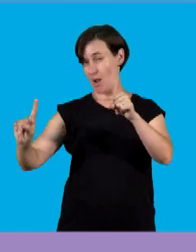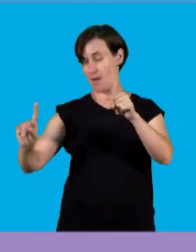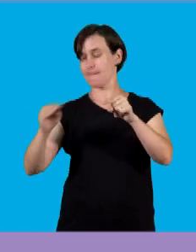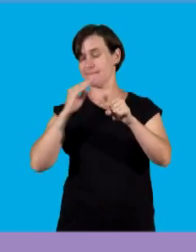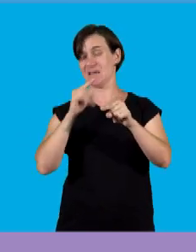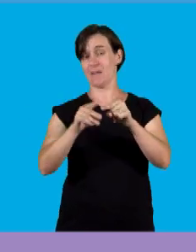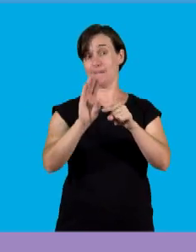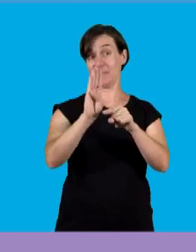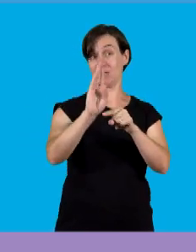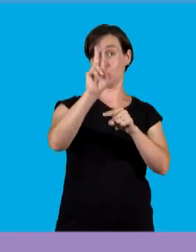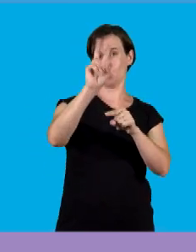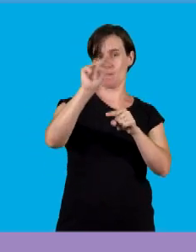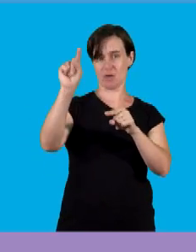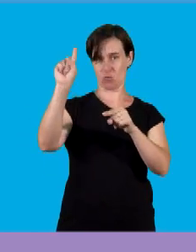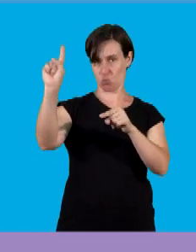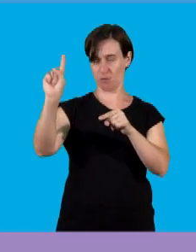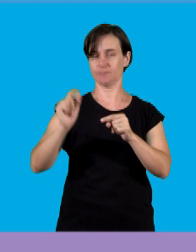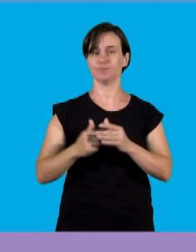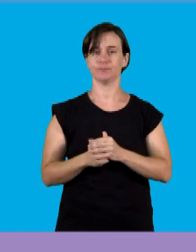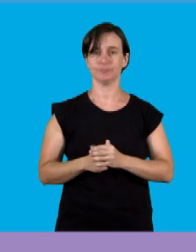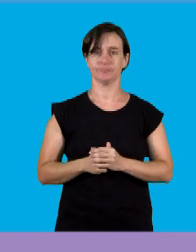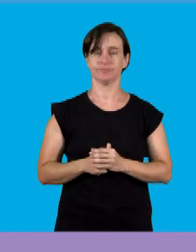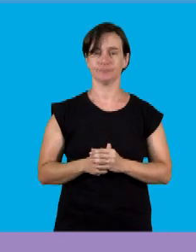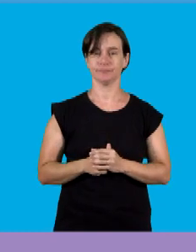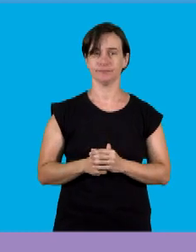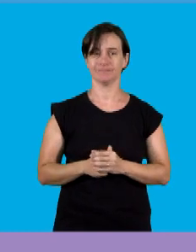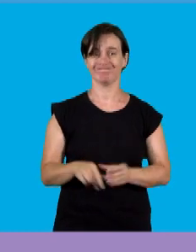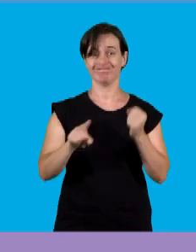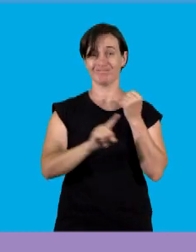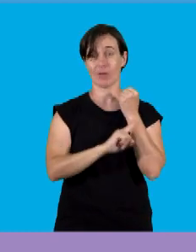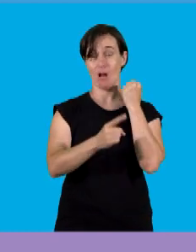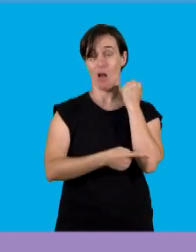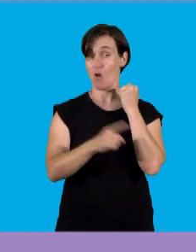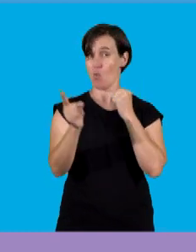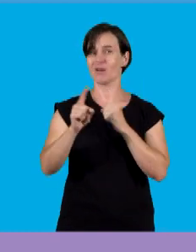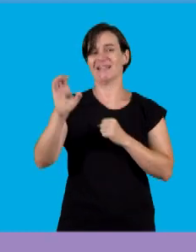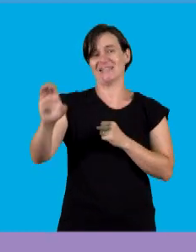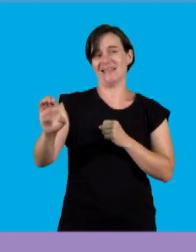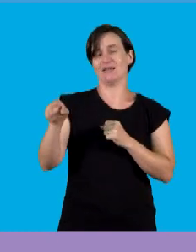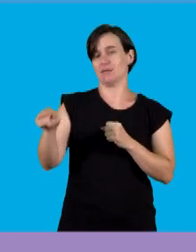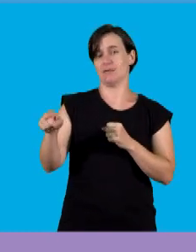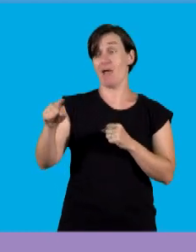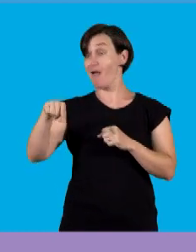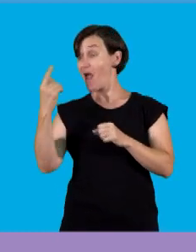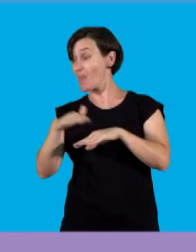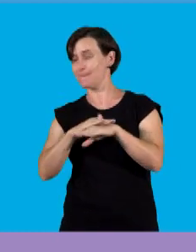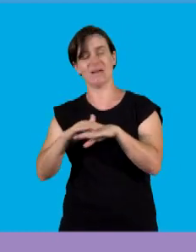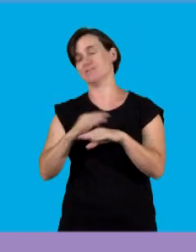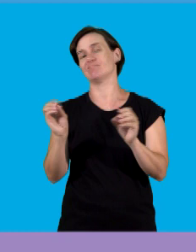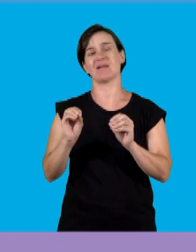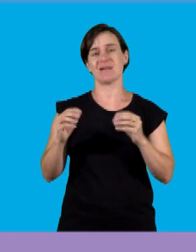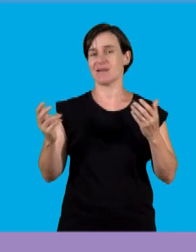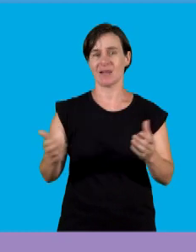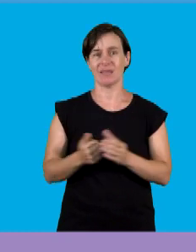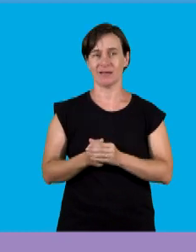1. So that is going to be our exponent 2 minus 1. And lastly, we just have the c there. In the numerator,